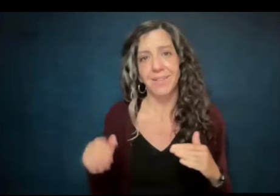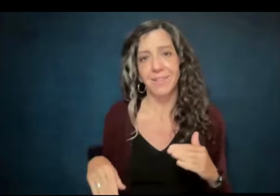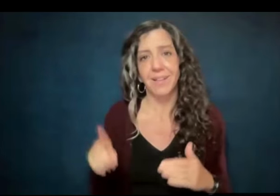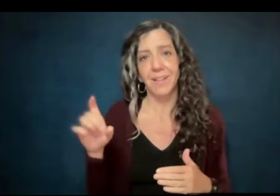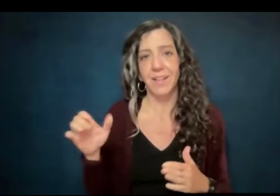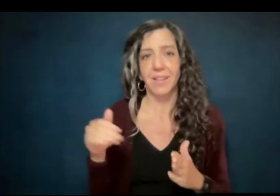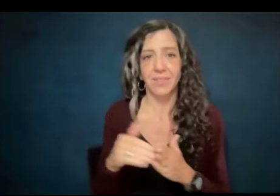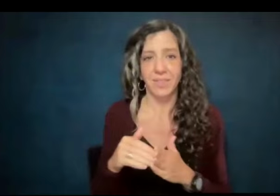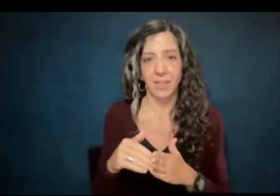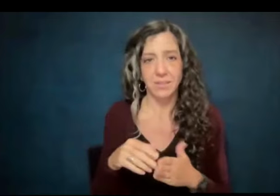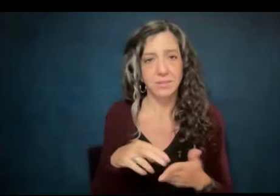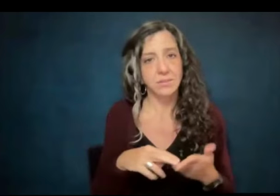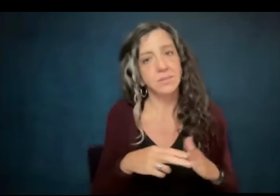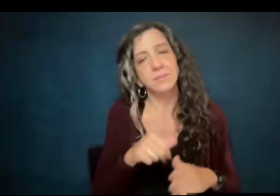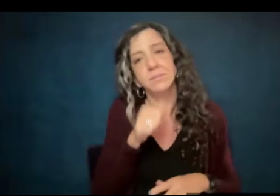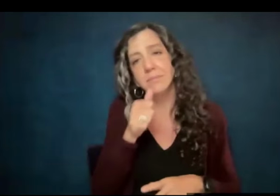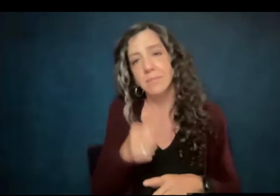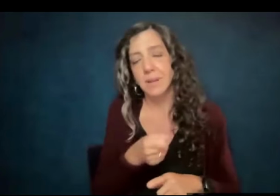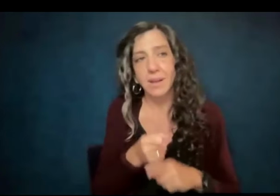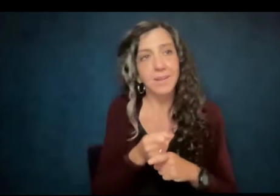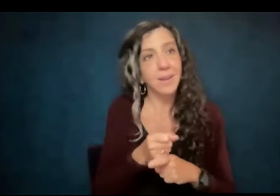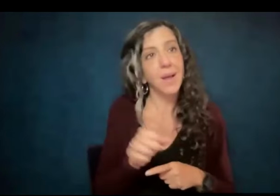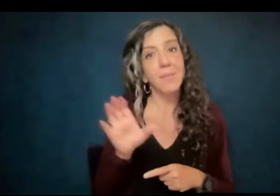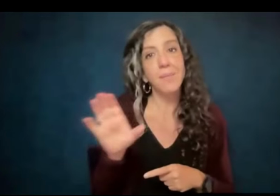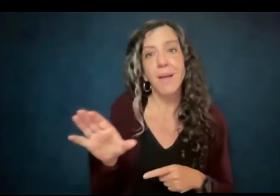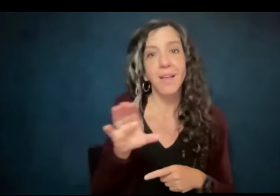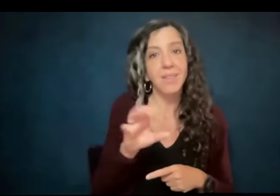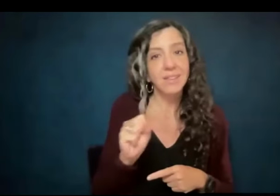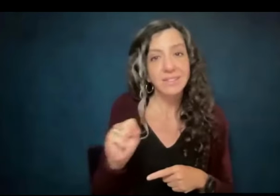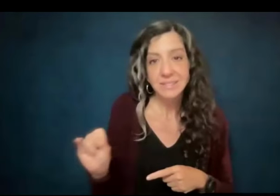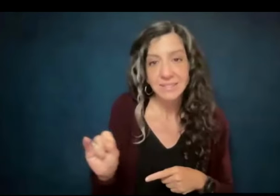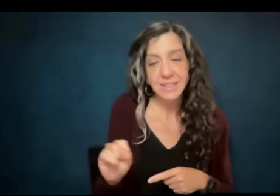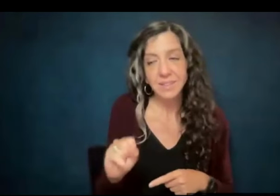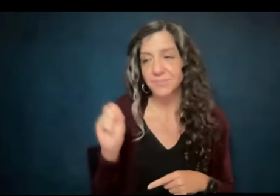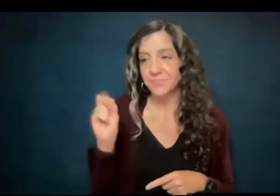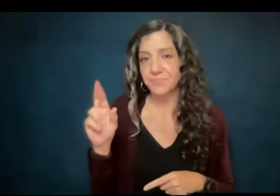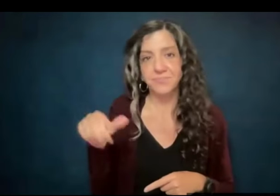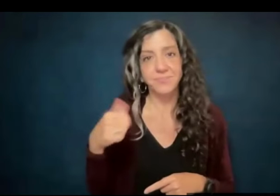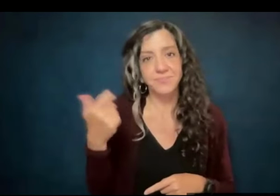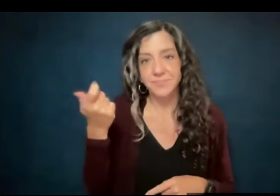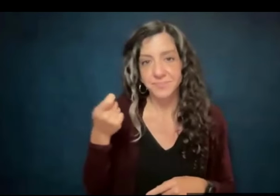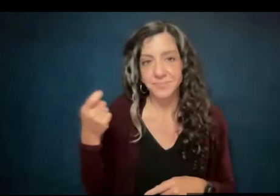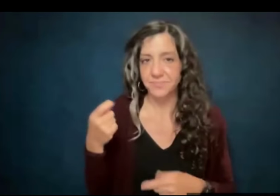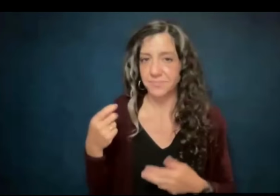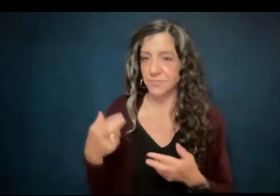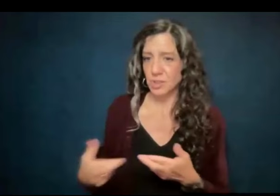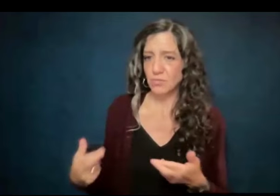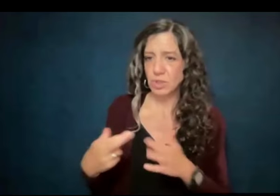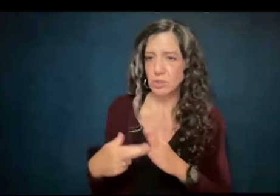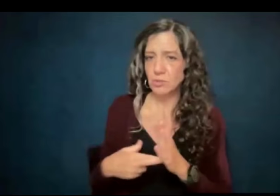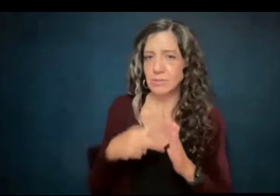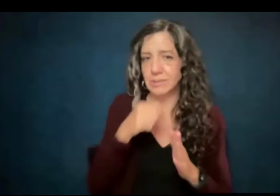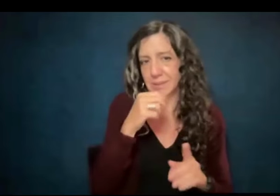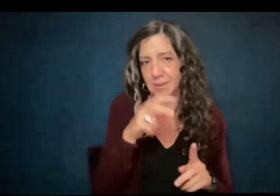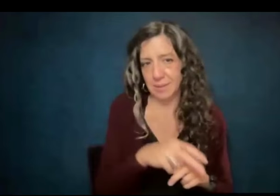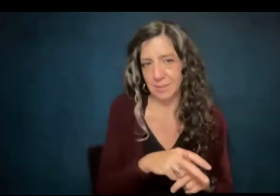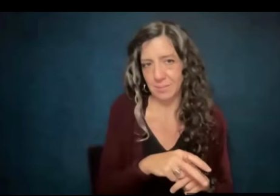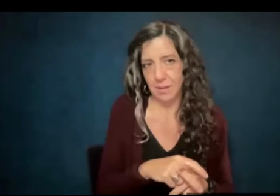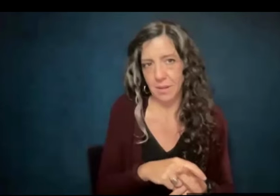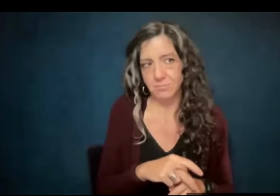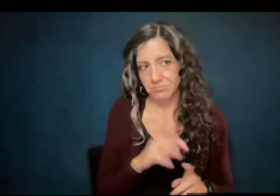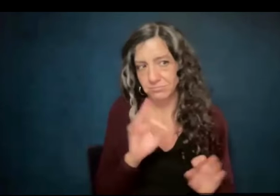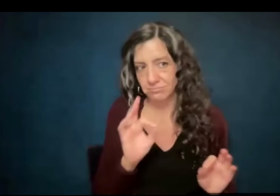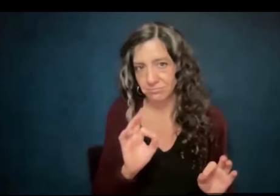less than $100,000, so it's not going to impact the resource rules for SSI. This is a great